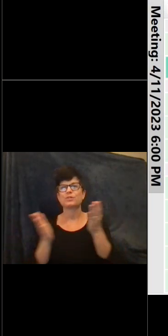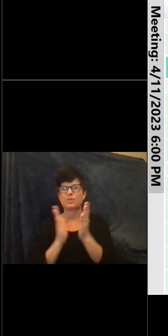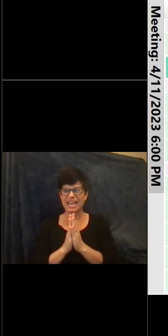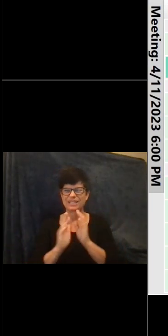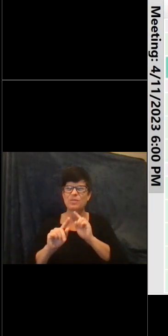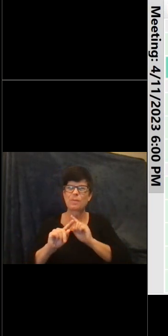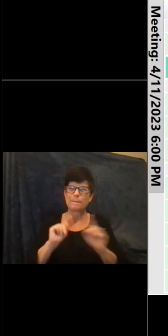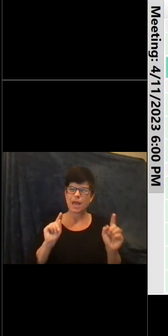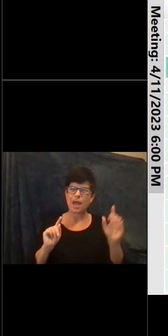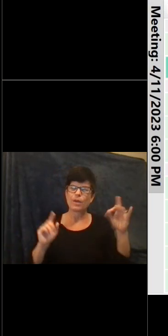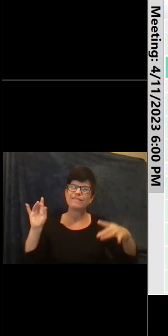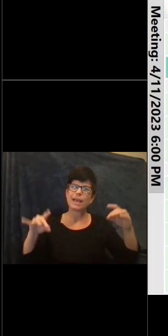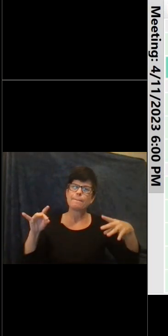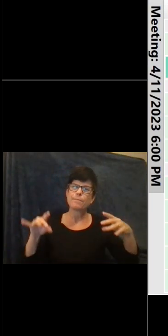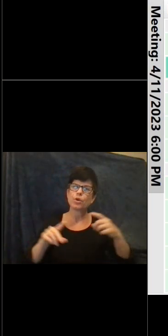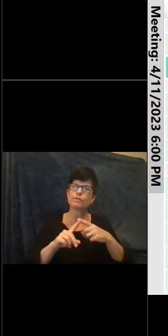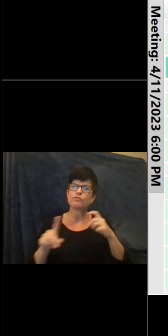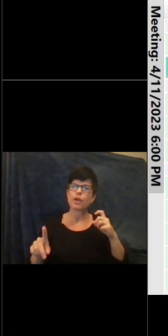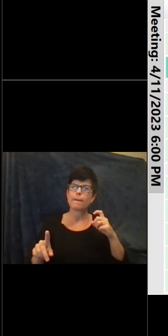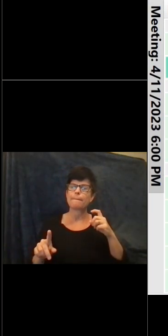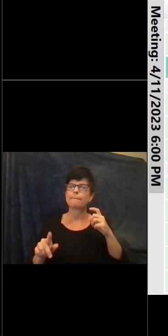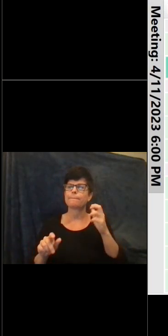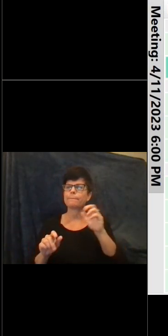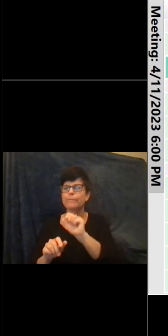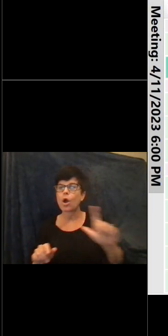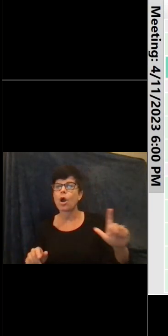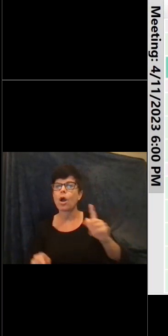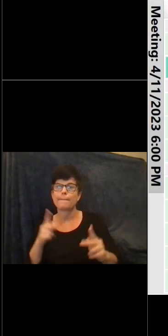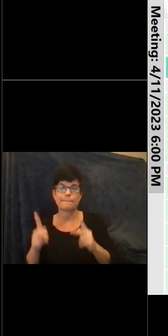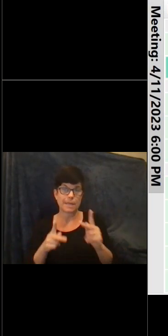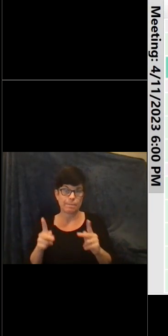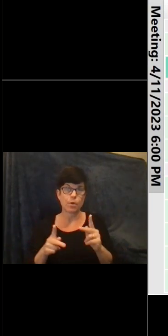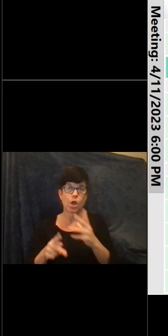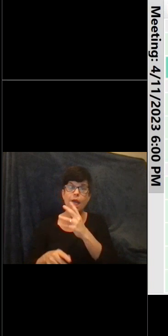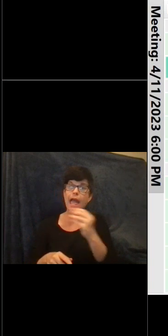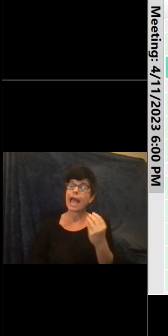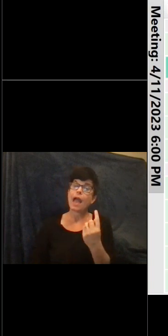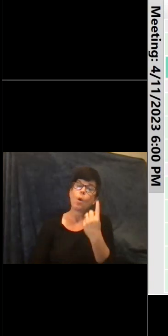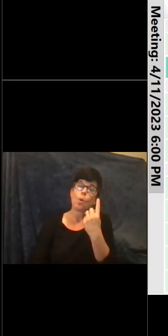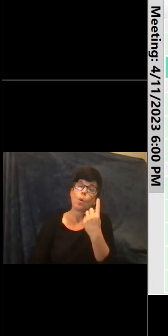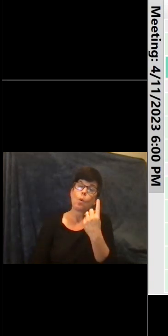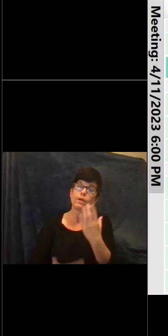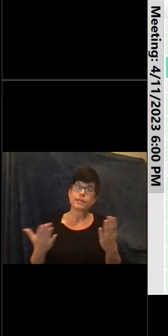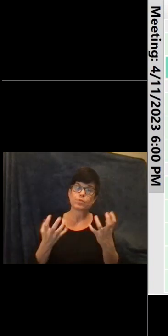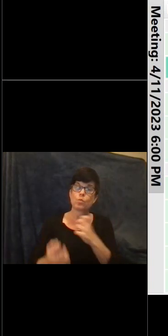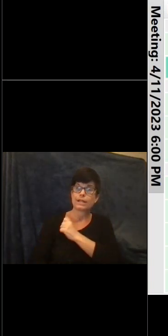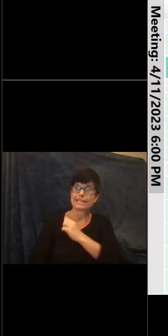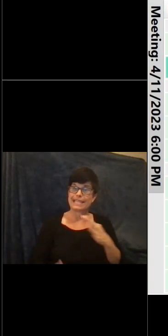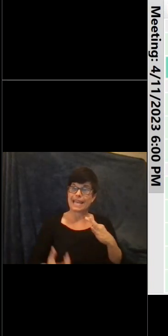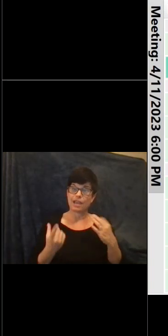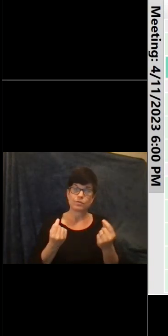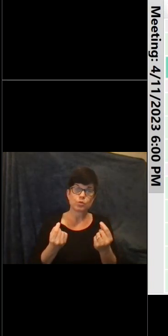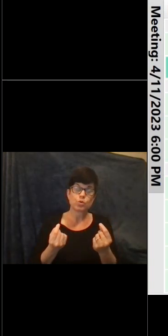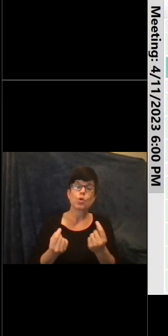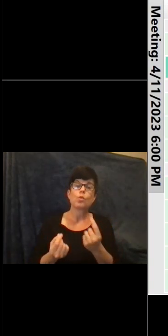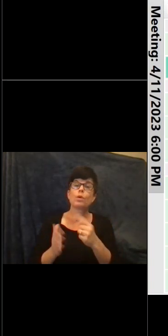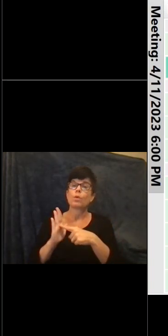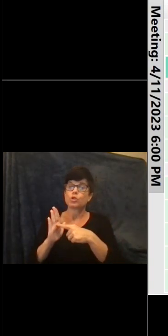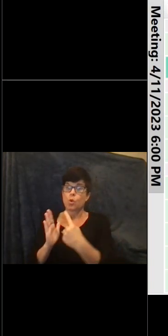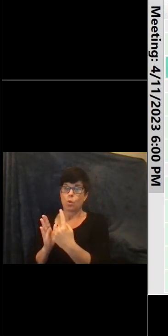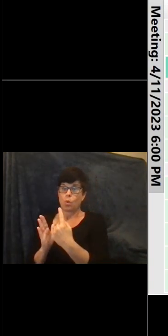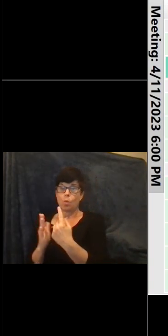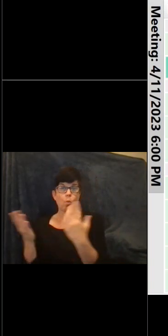all stakeholders. There's also one of the things that we'd like a staff to be able to do is to show what has been completed,